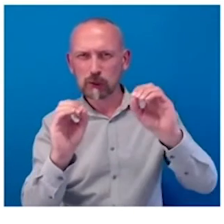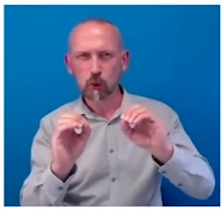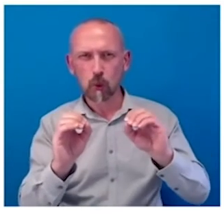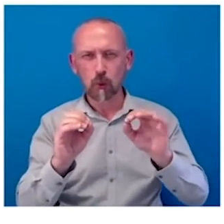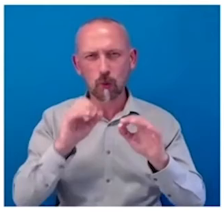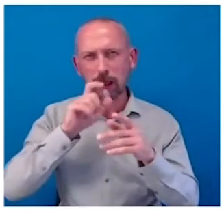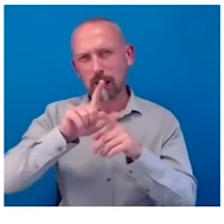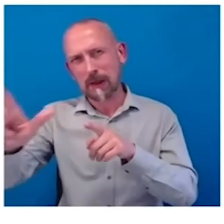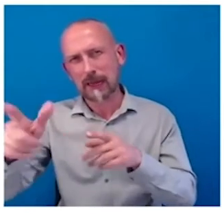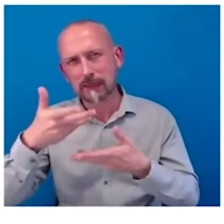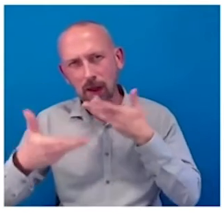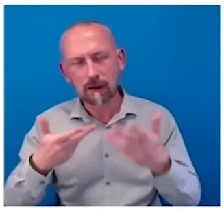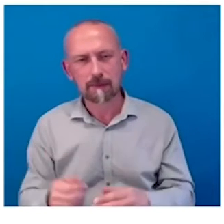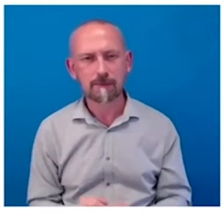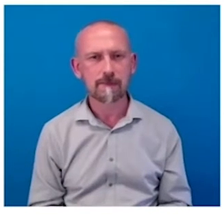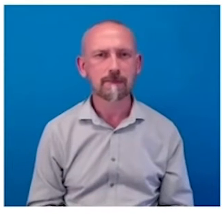later.